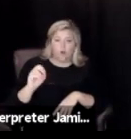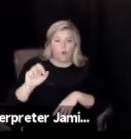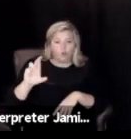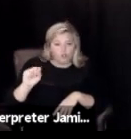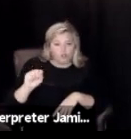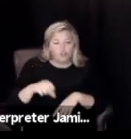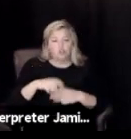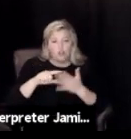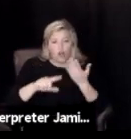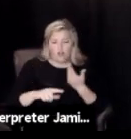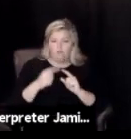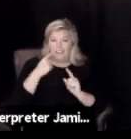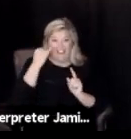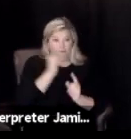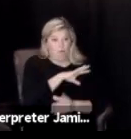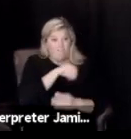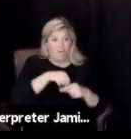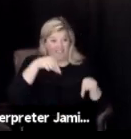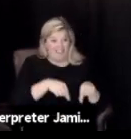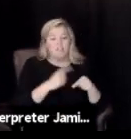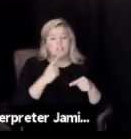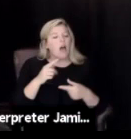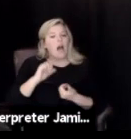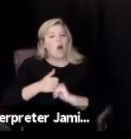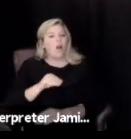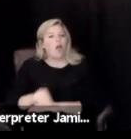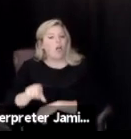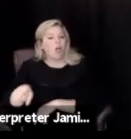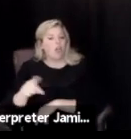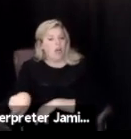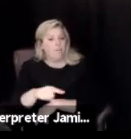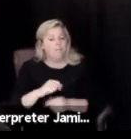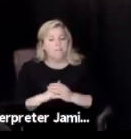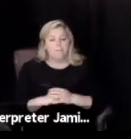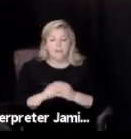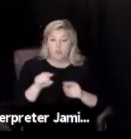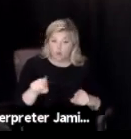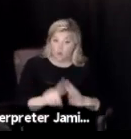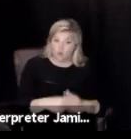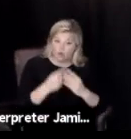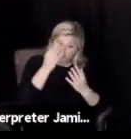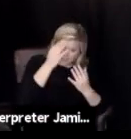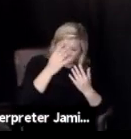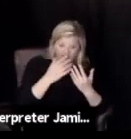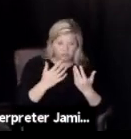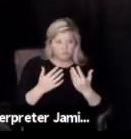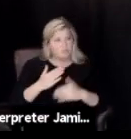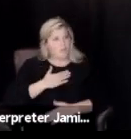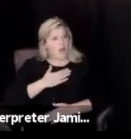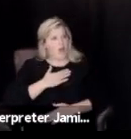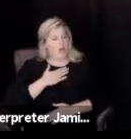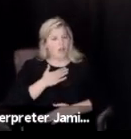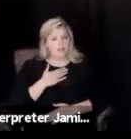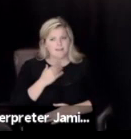them, right? And that's where you have to begin to think in terms of your thinking. You have to